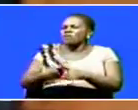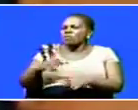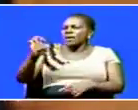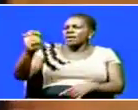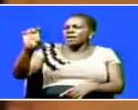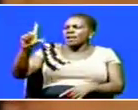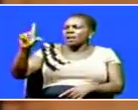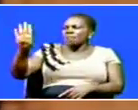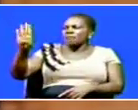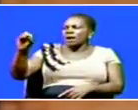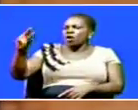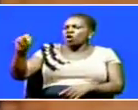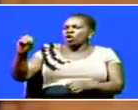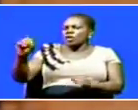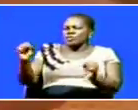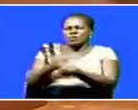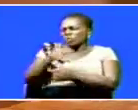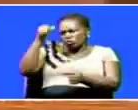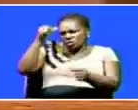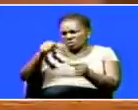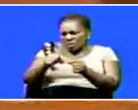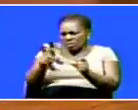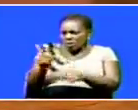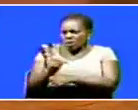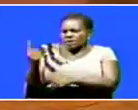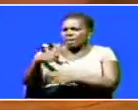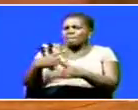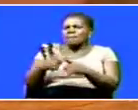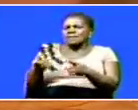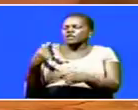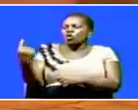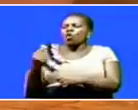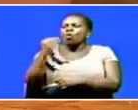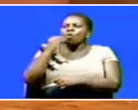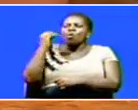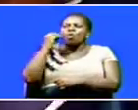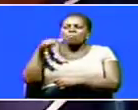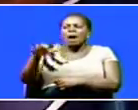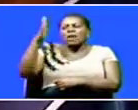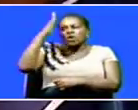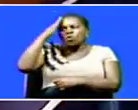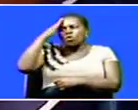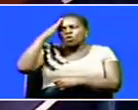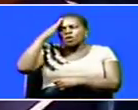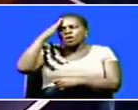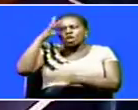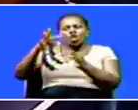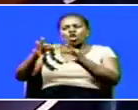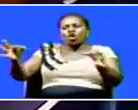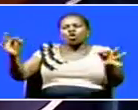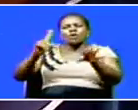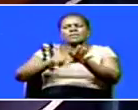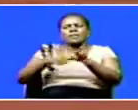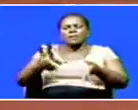Elbagon. He can't remember when he came here, but says this is the only home he has known for quite a while